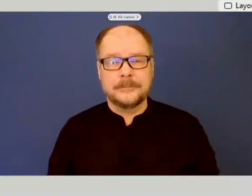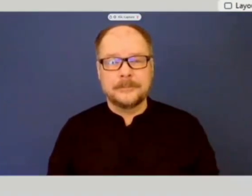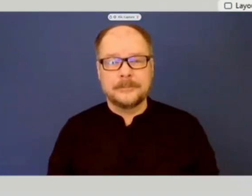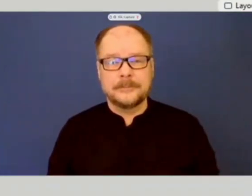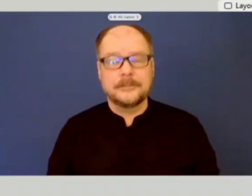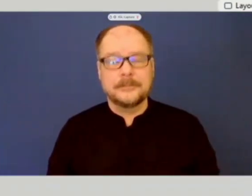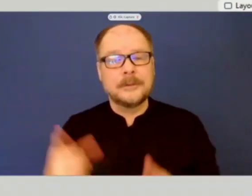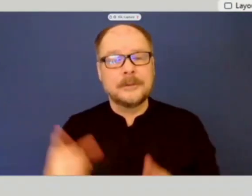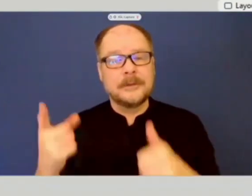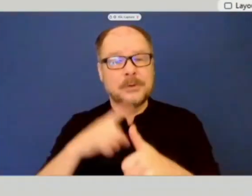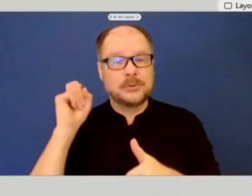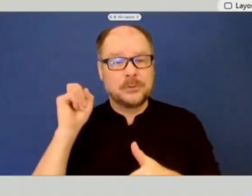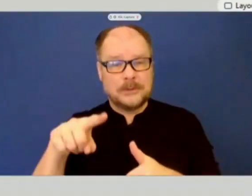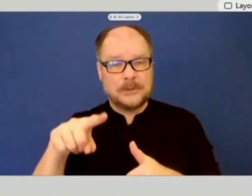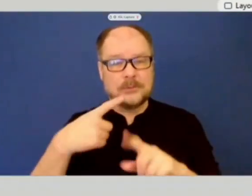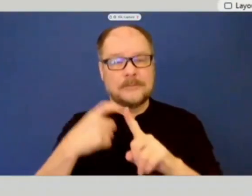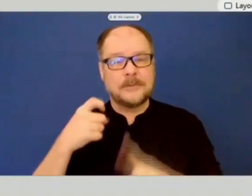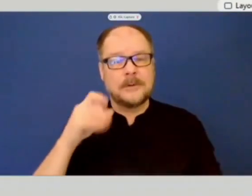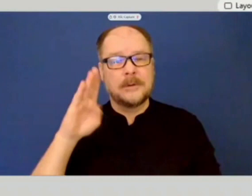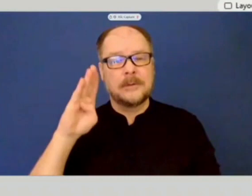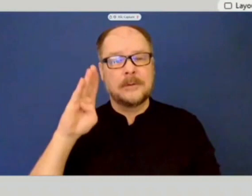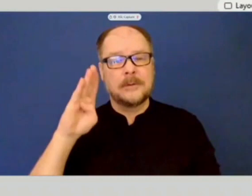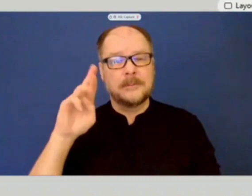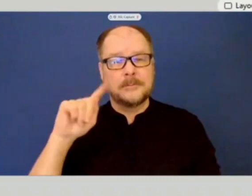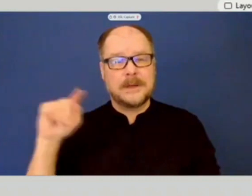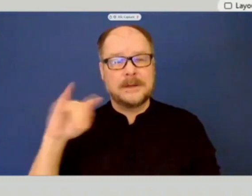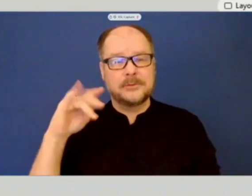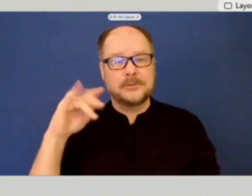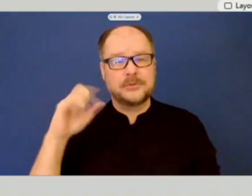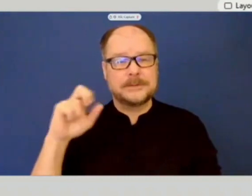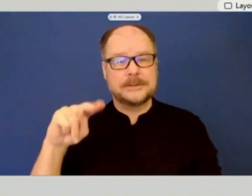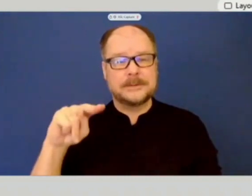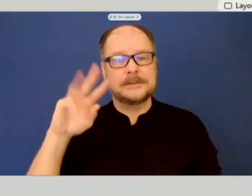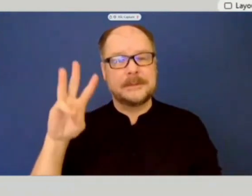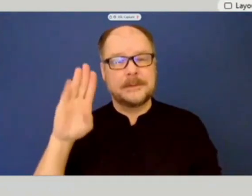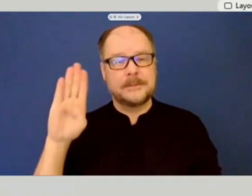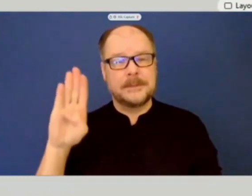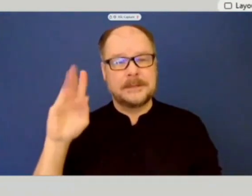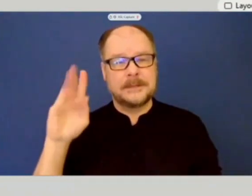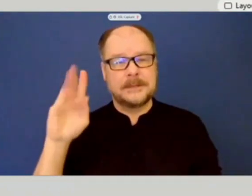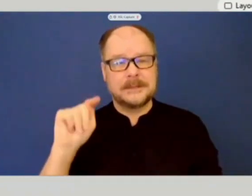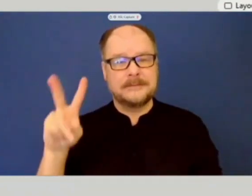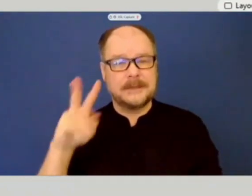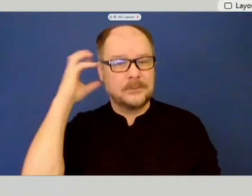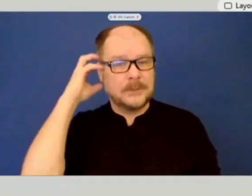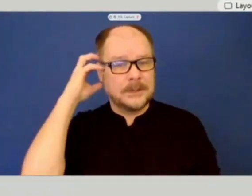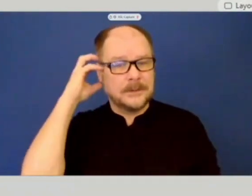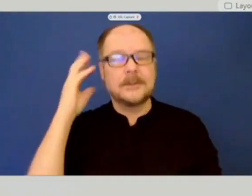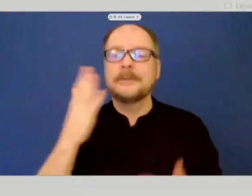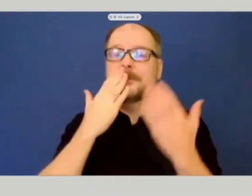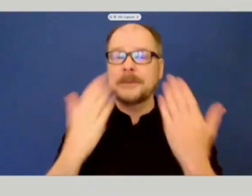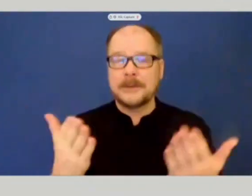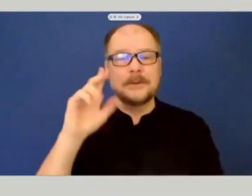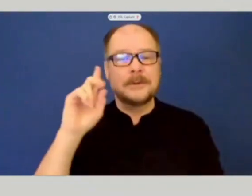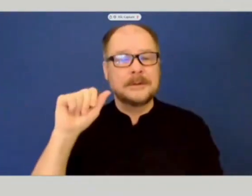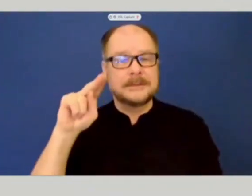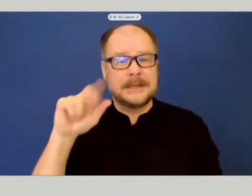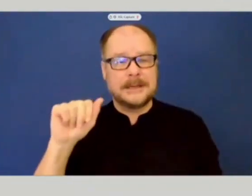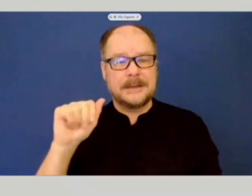First question today is Brett Jensen, WBT Radio. Thanks for doing this. Dina, I think these go to